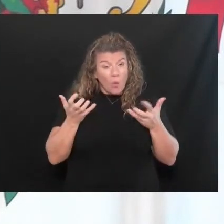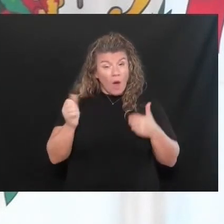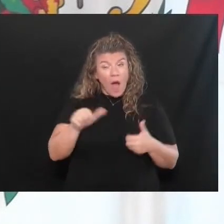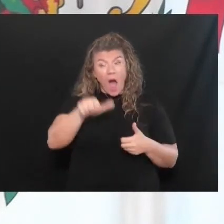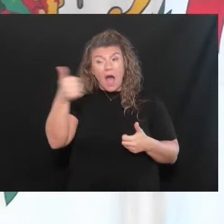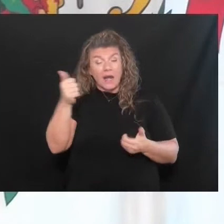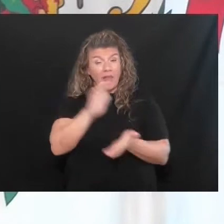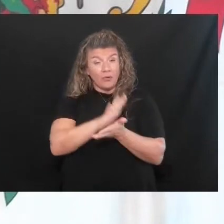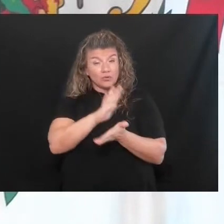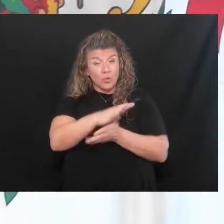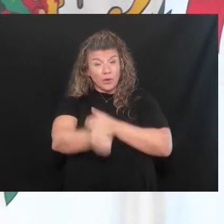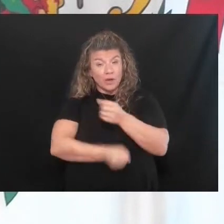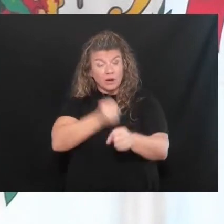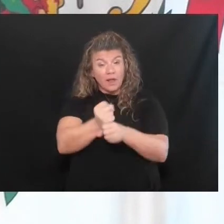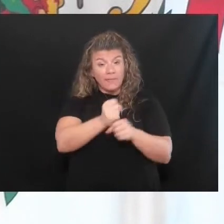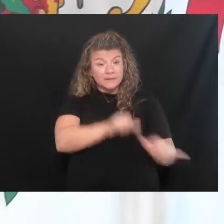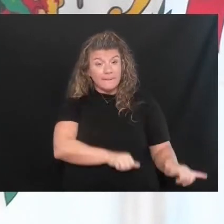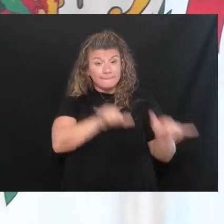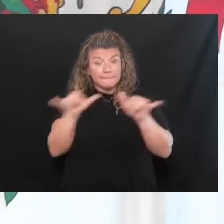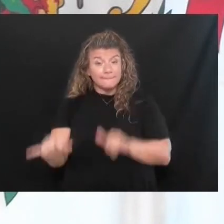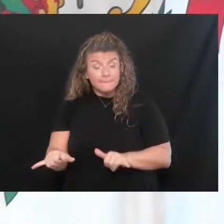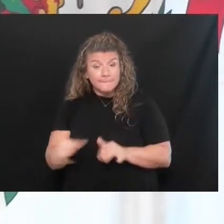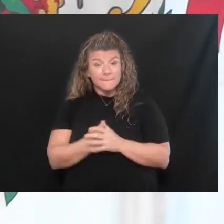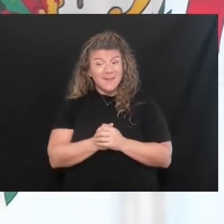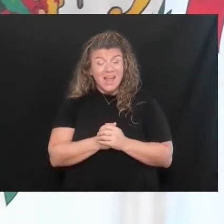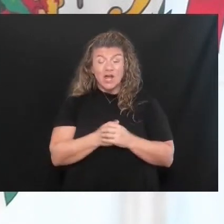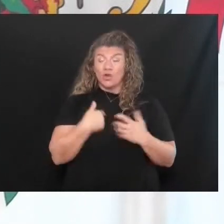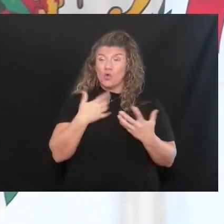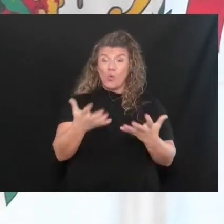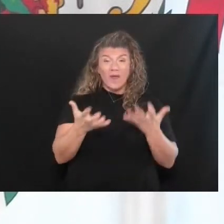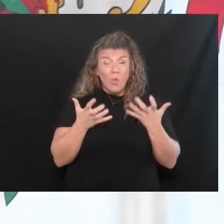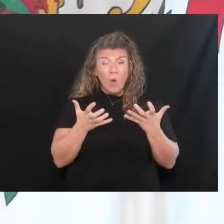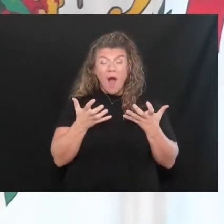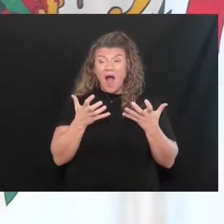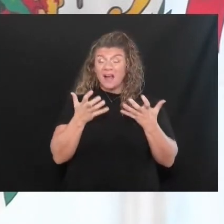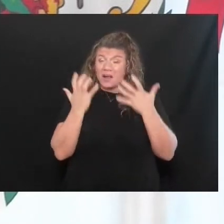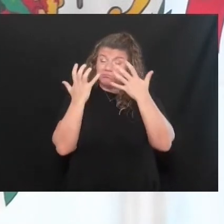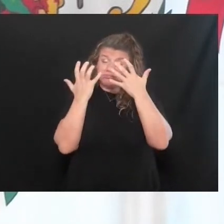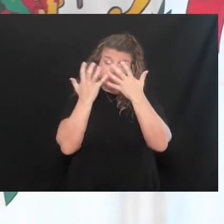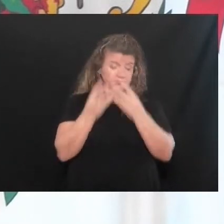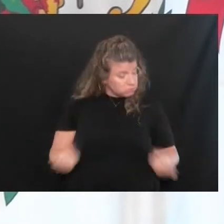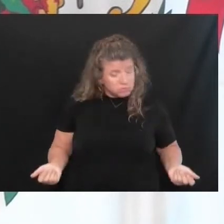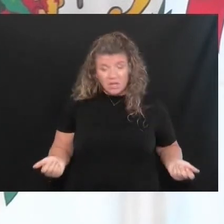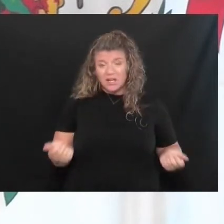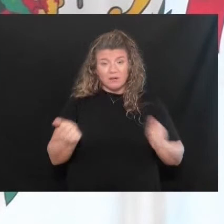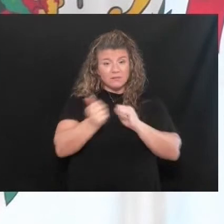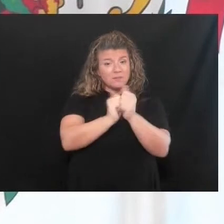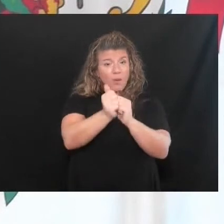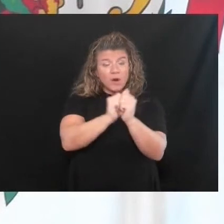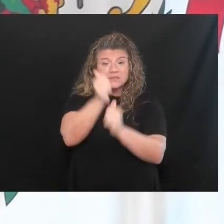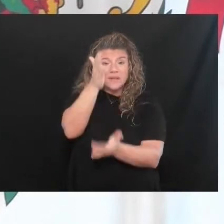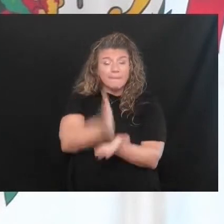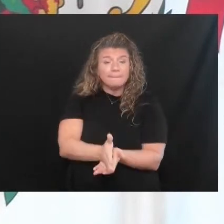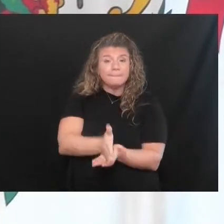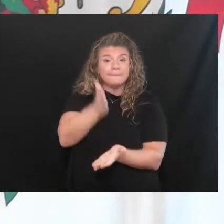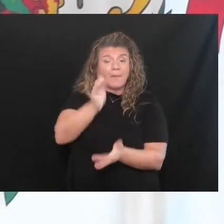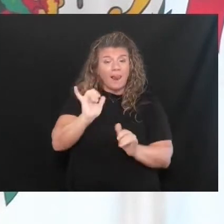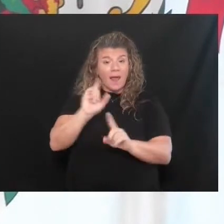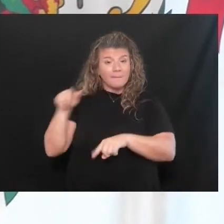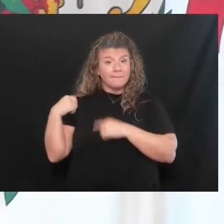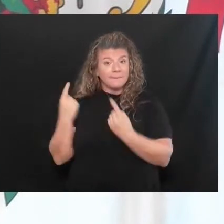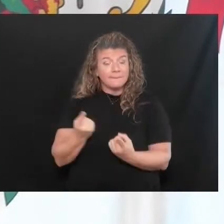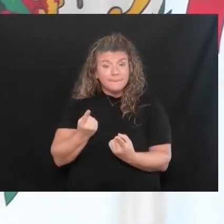year like we had? Do we absolutely want just a meltdown with all of our sports and everything like we